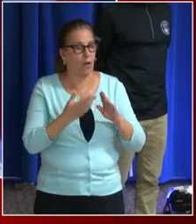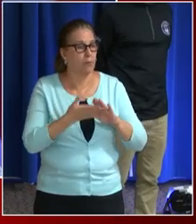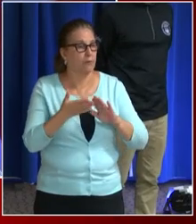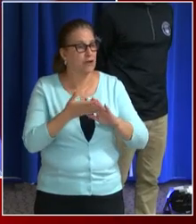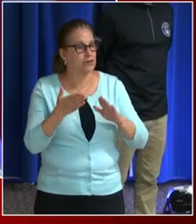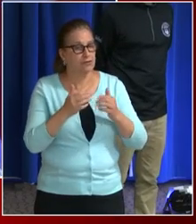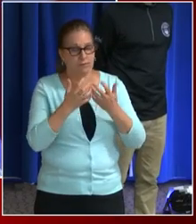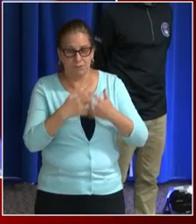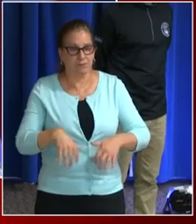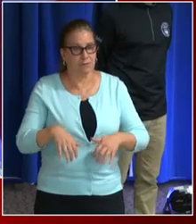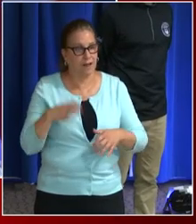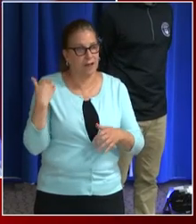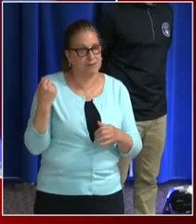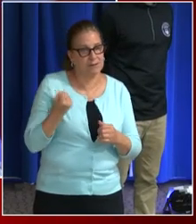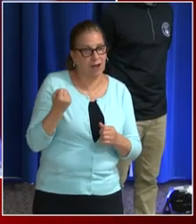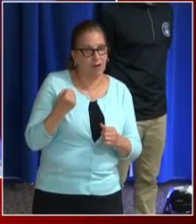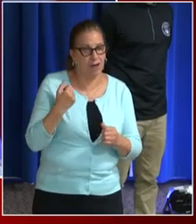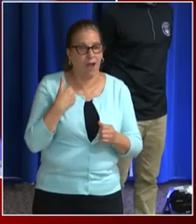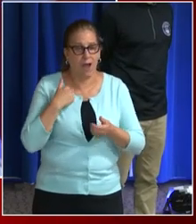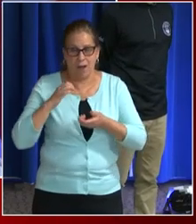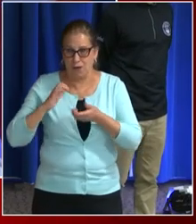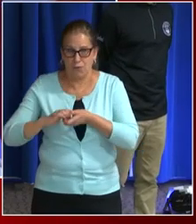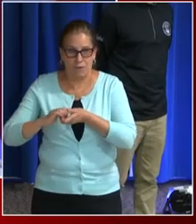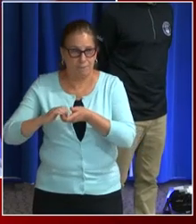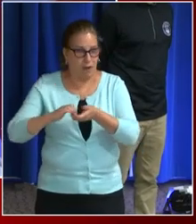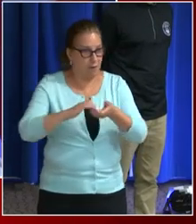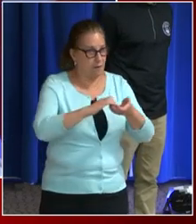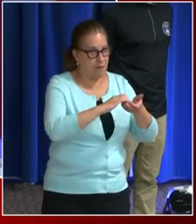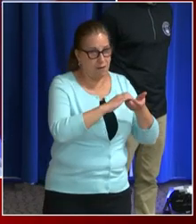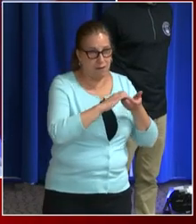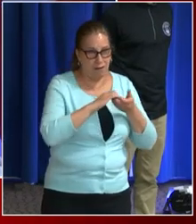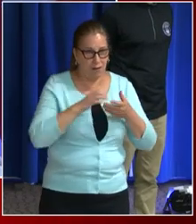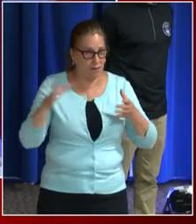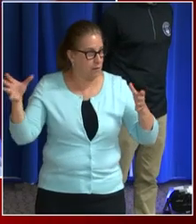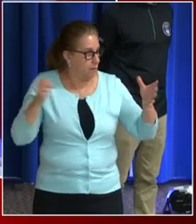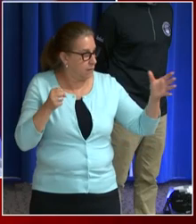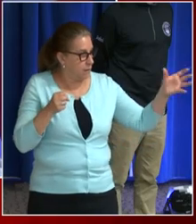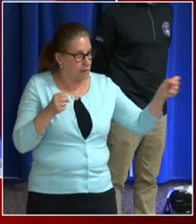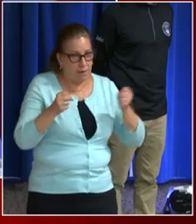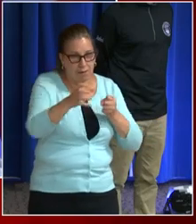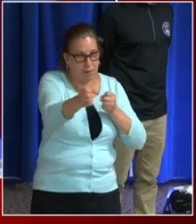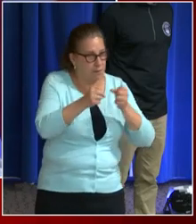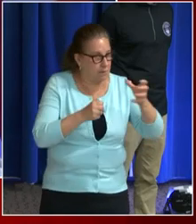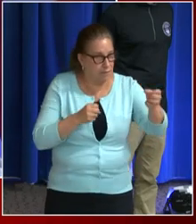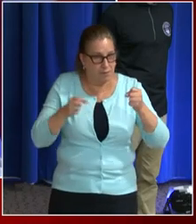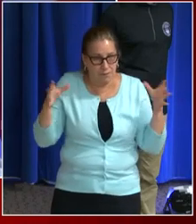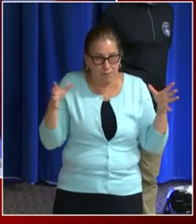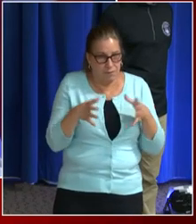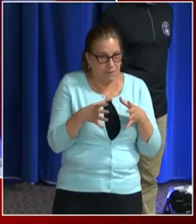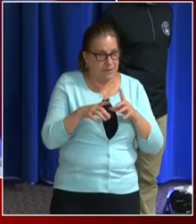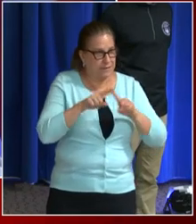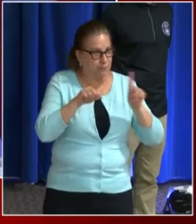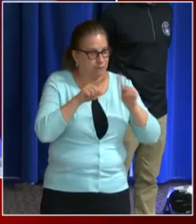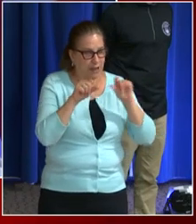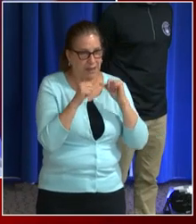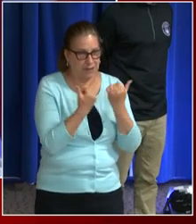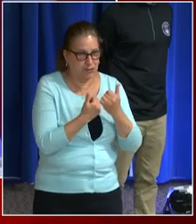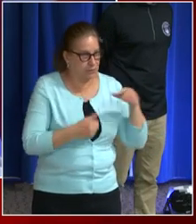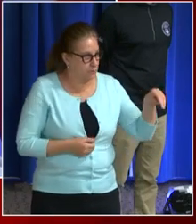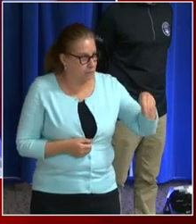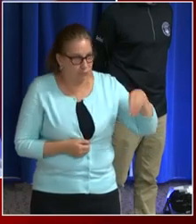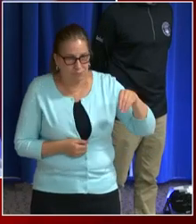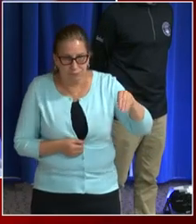you establish unified command, you bring in decision makers from the agencies that are involved. And in Washington, D.C.,